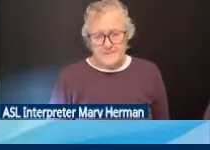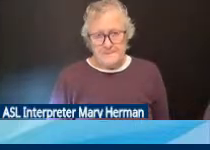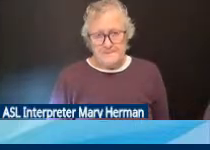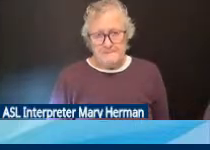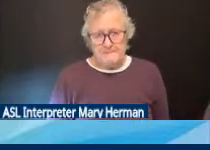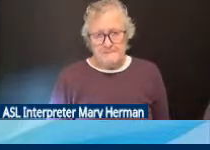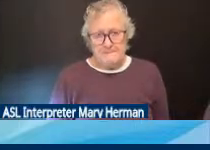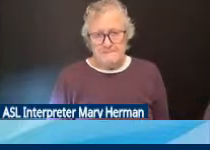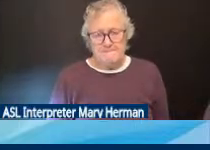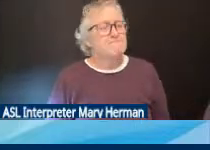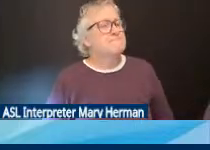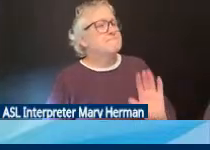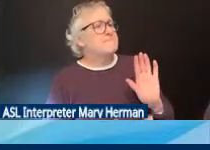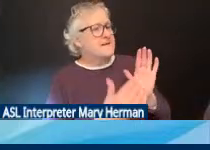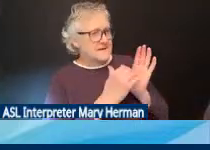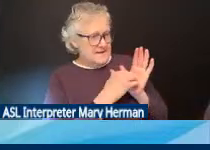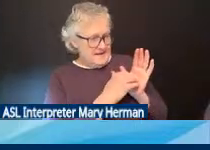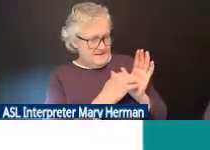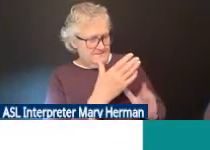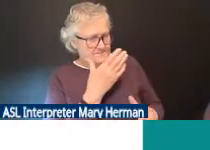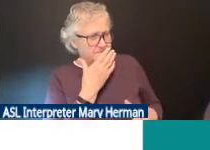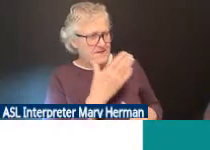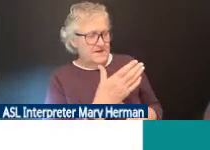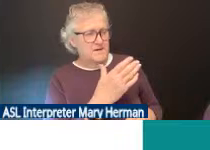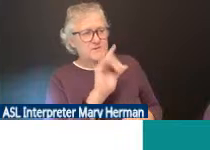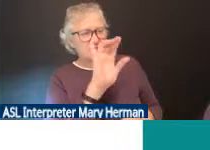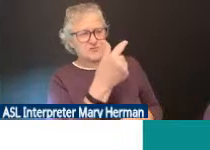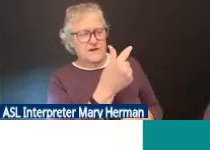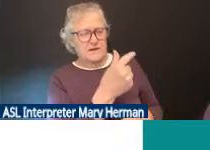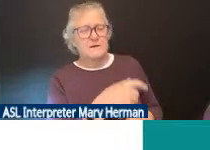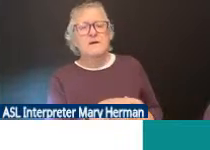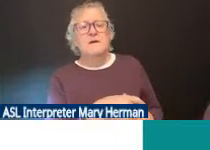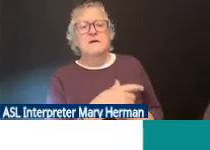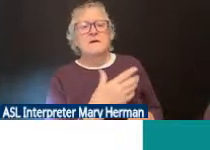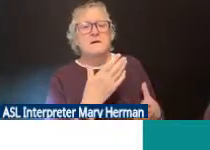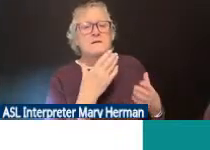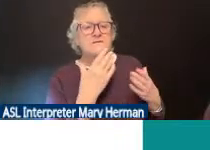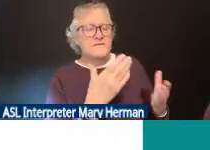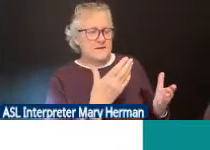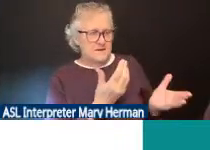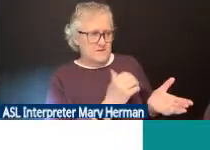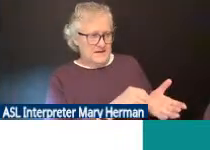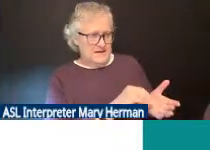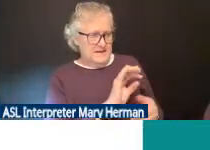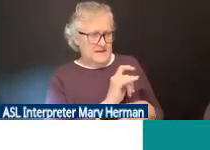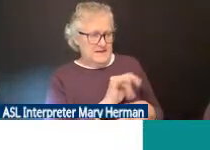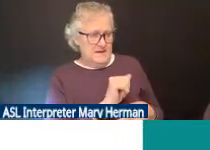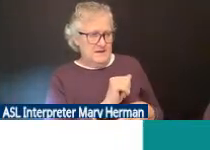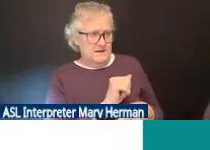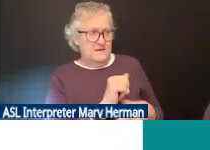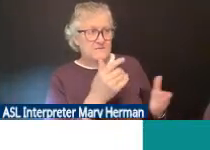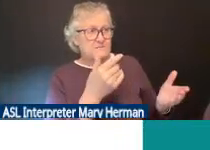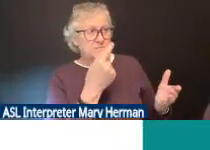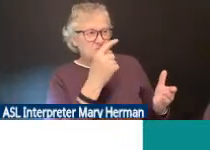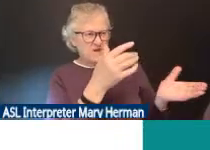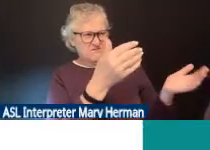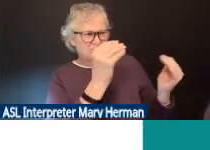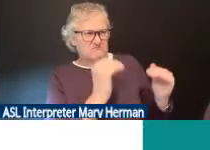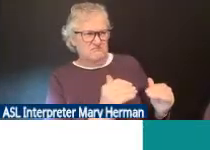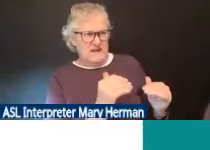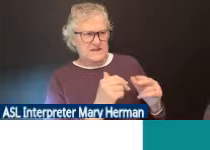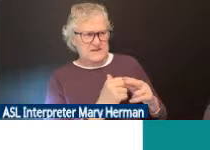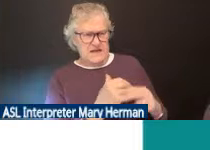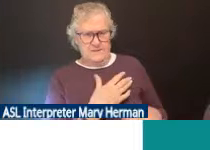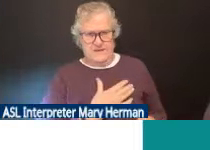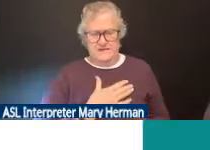Once again, thank you, Anita. So if we could go to the next slide, thank you. So once again, the team